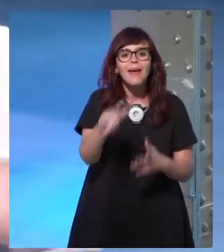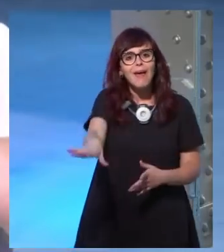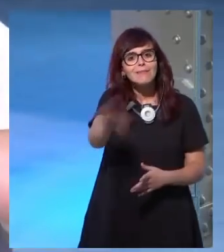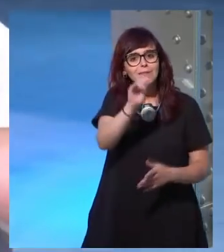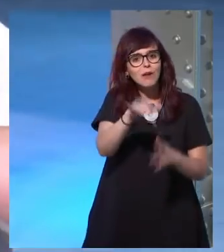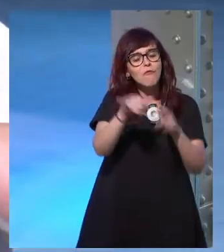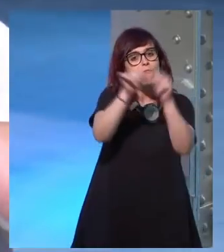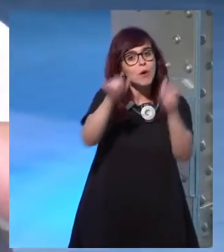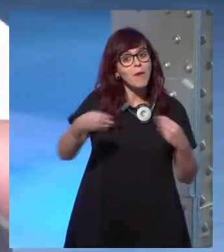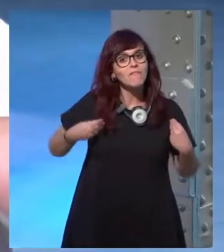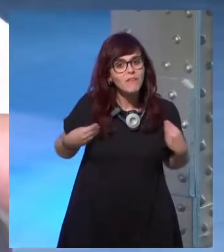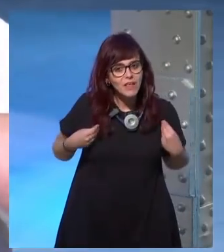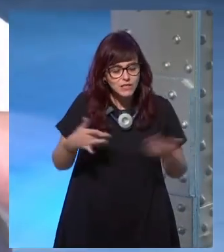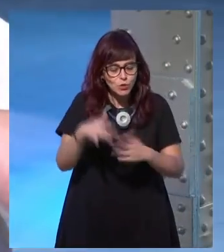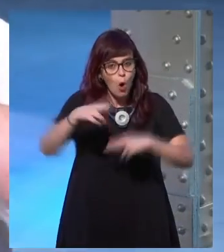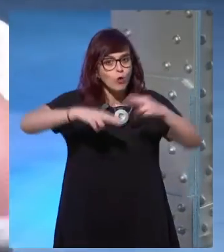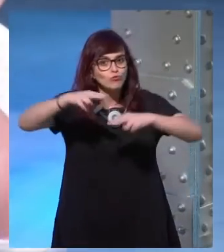And it's